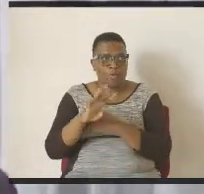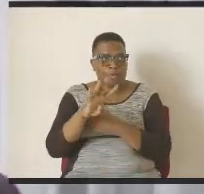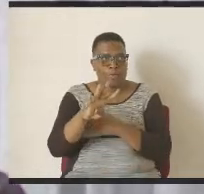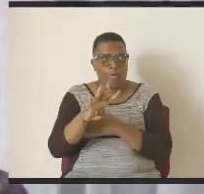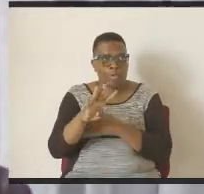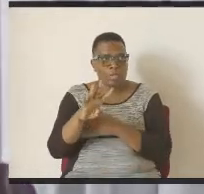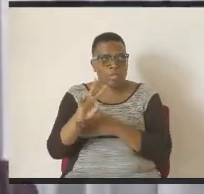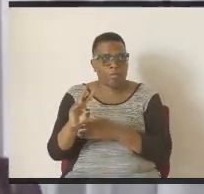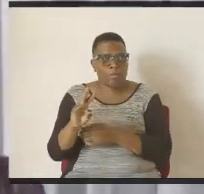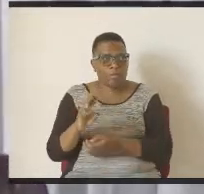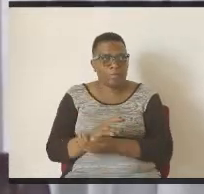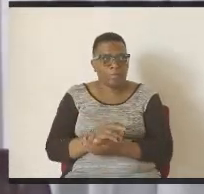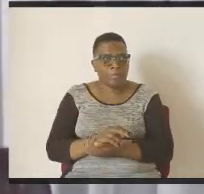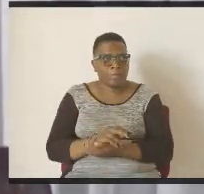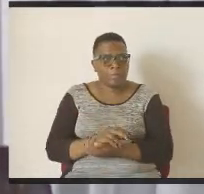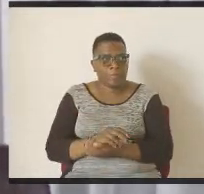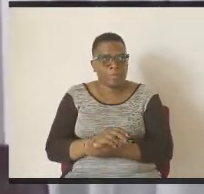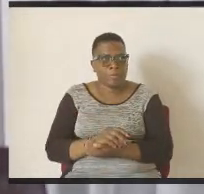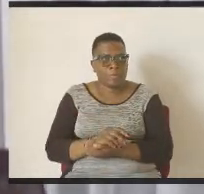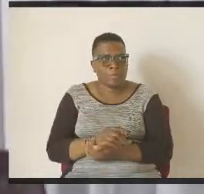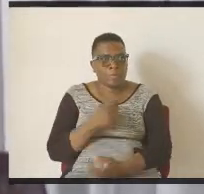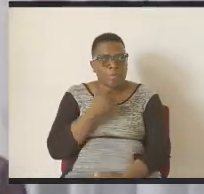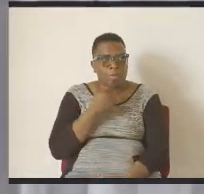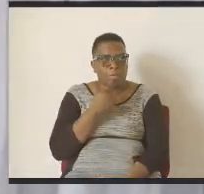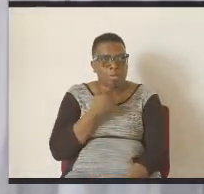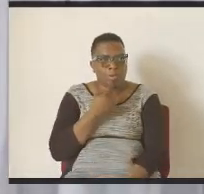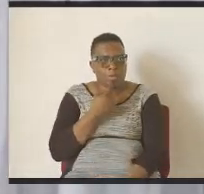verse 47. It says here,